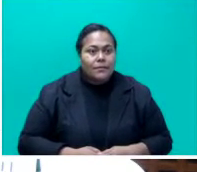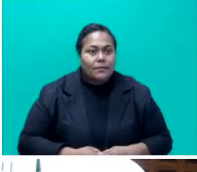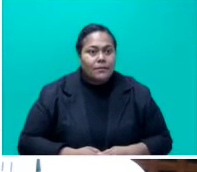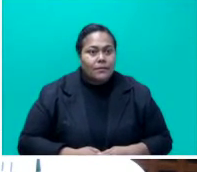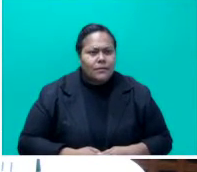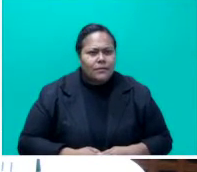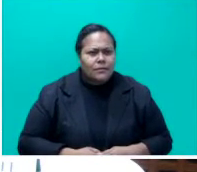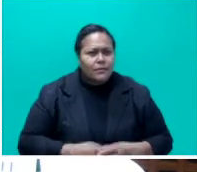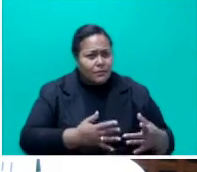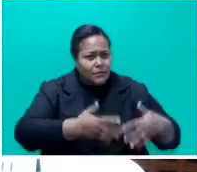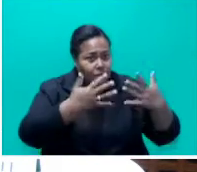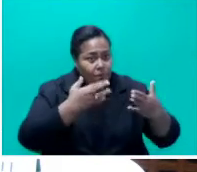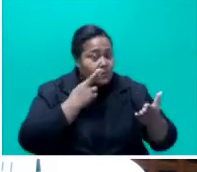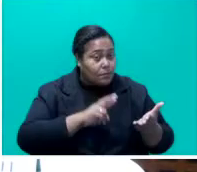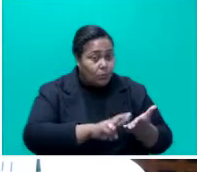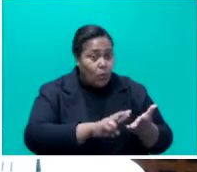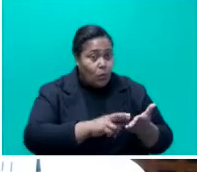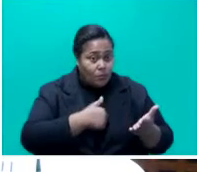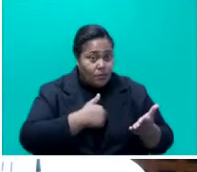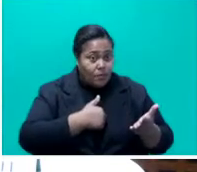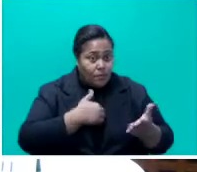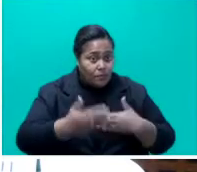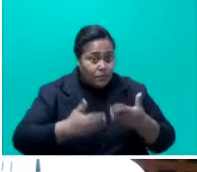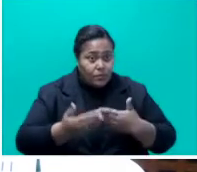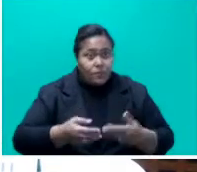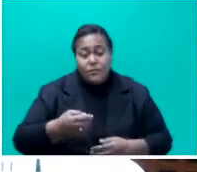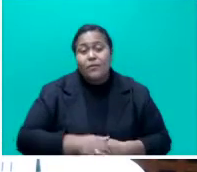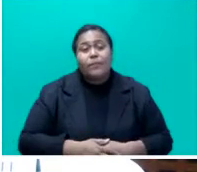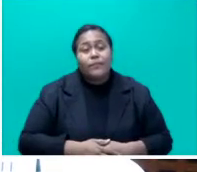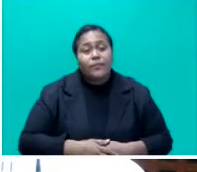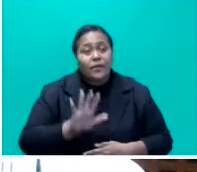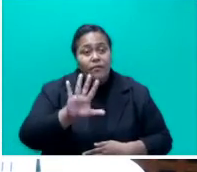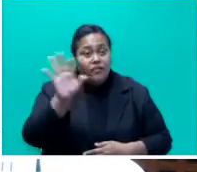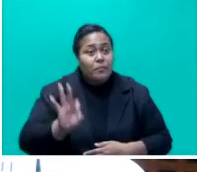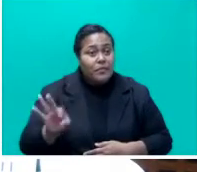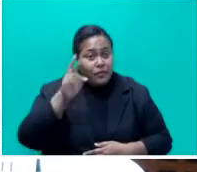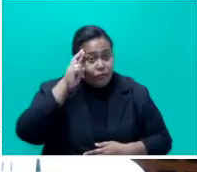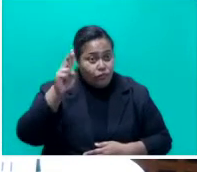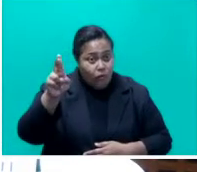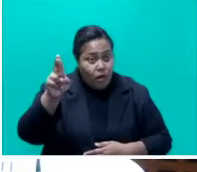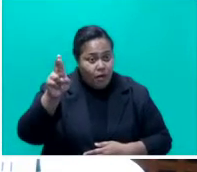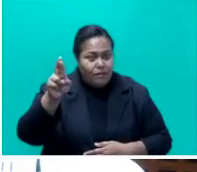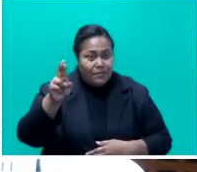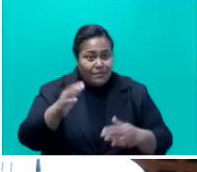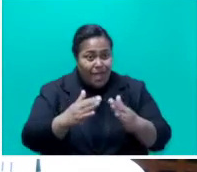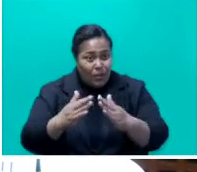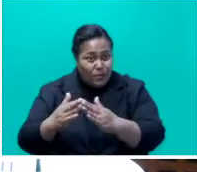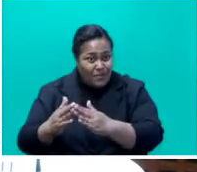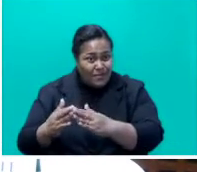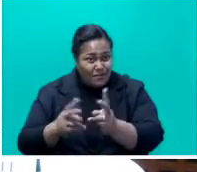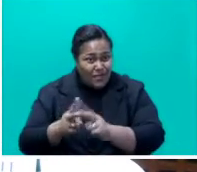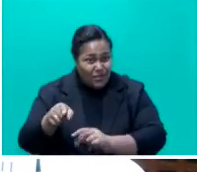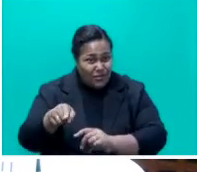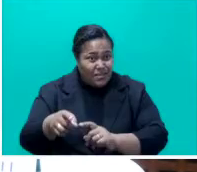in the census report that I was referring to, about 85% of the rural households are